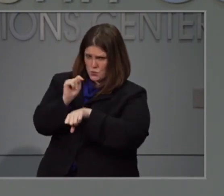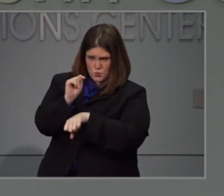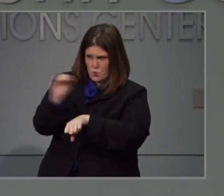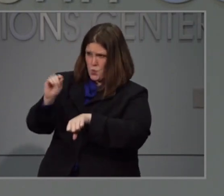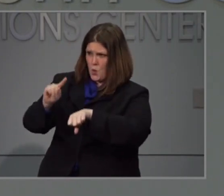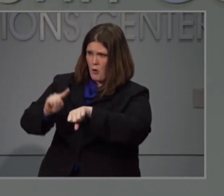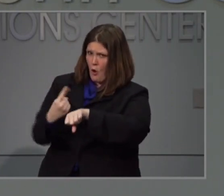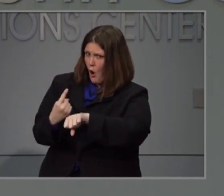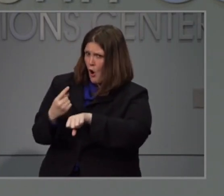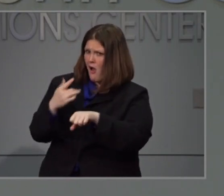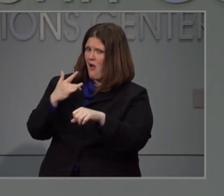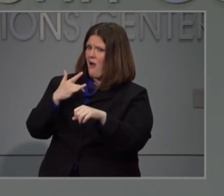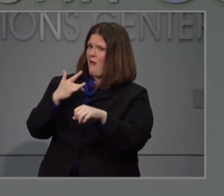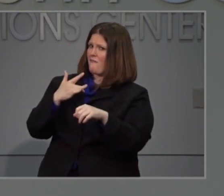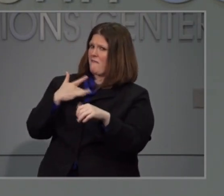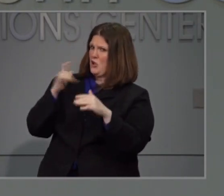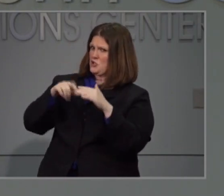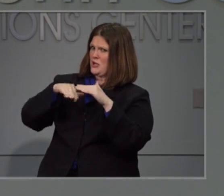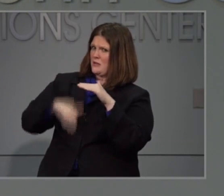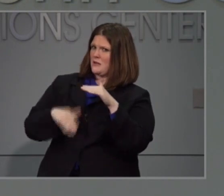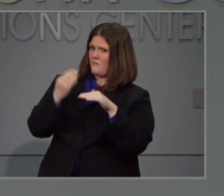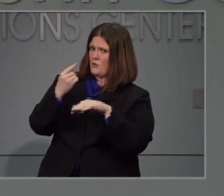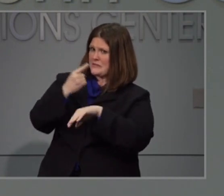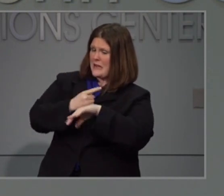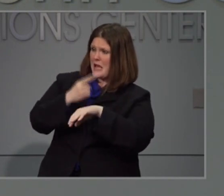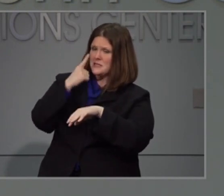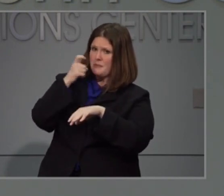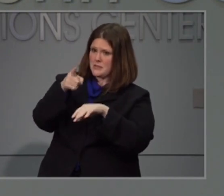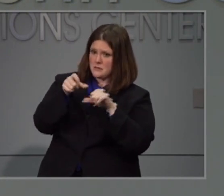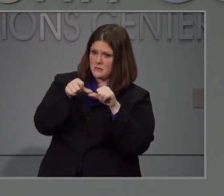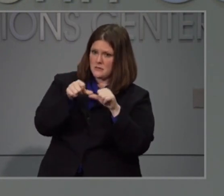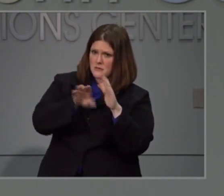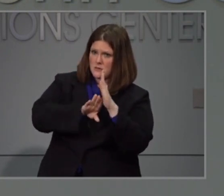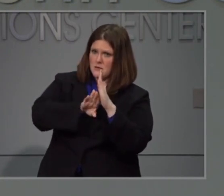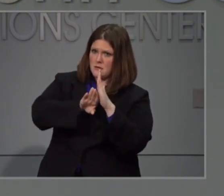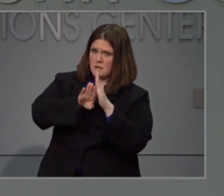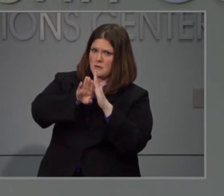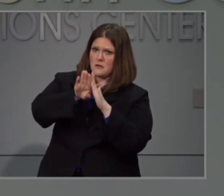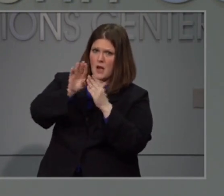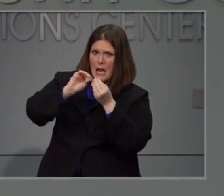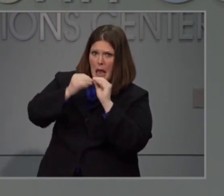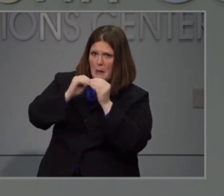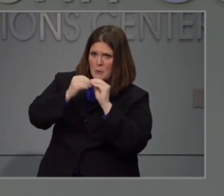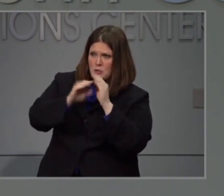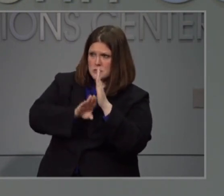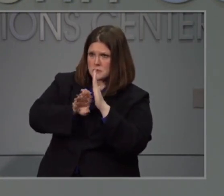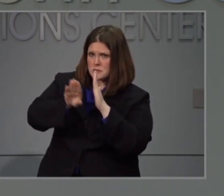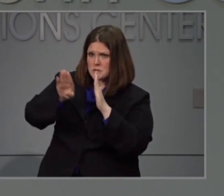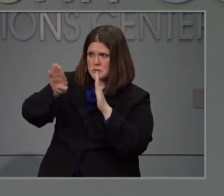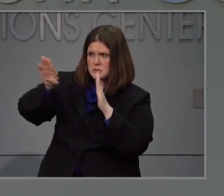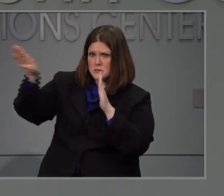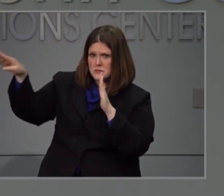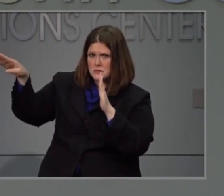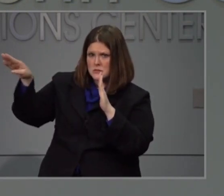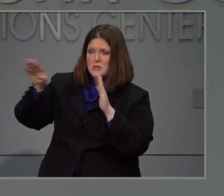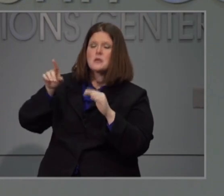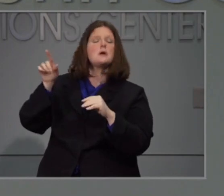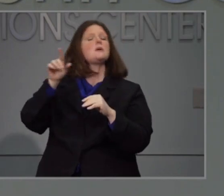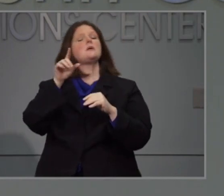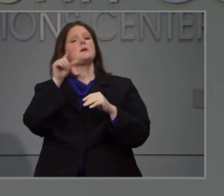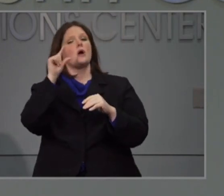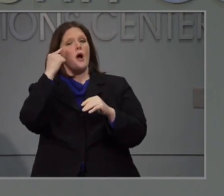be waiting where something could be going wrong for the state? Well, 14 days gives us